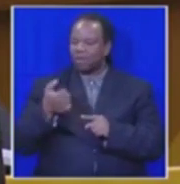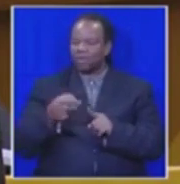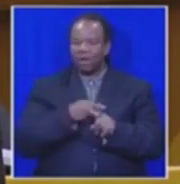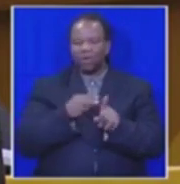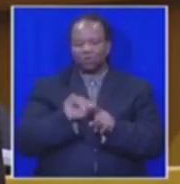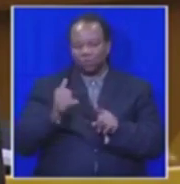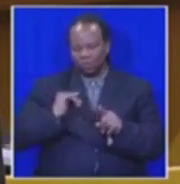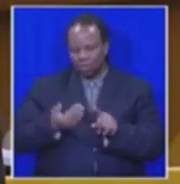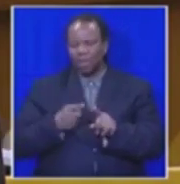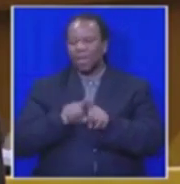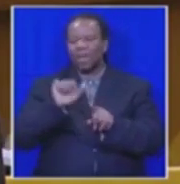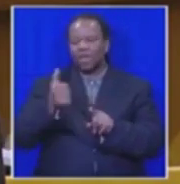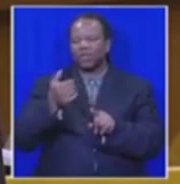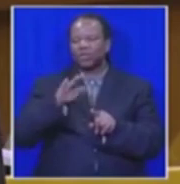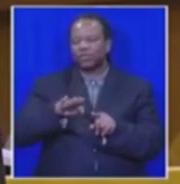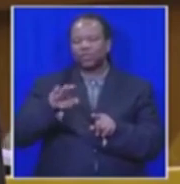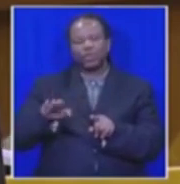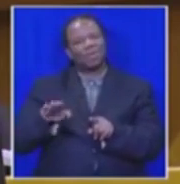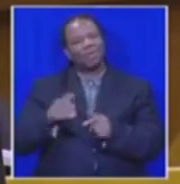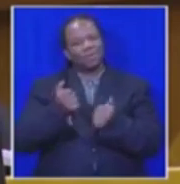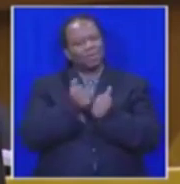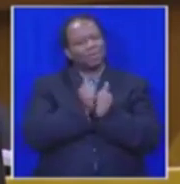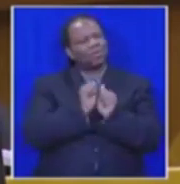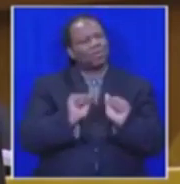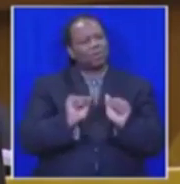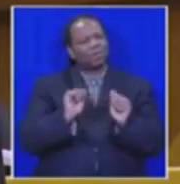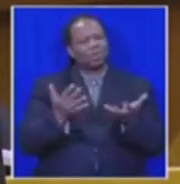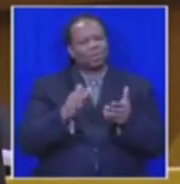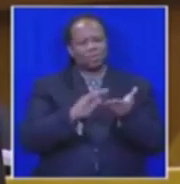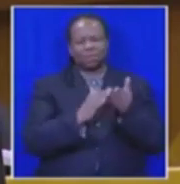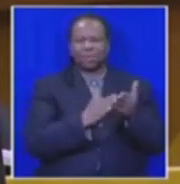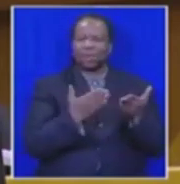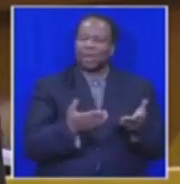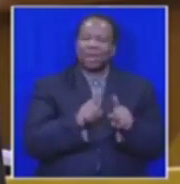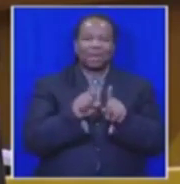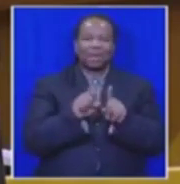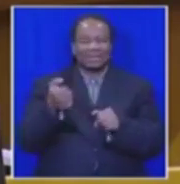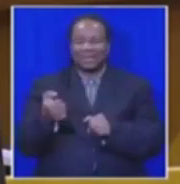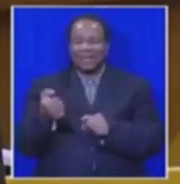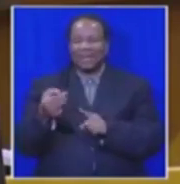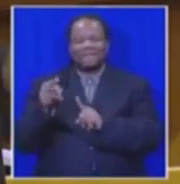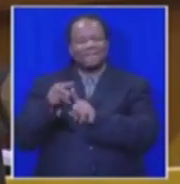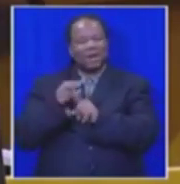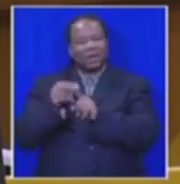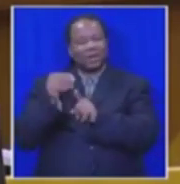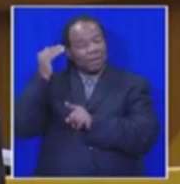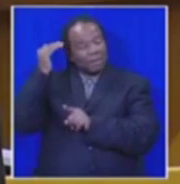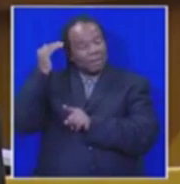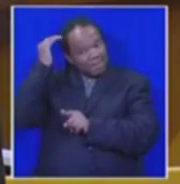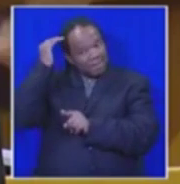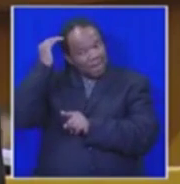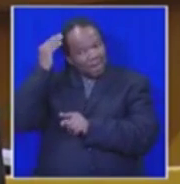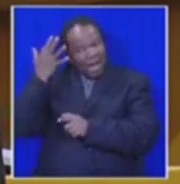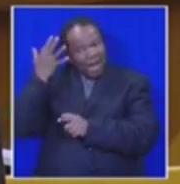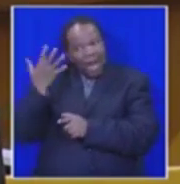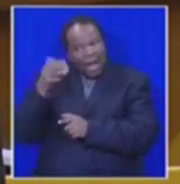it in a democratic society. You have a very violent mind in the country which was planted by the system